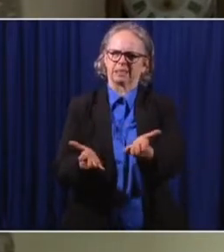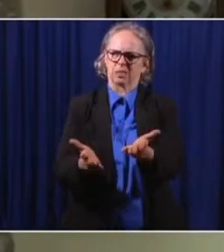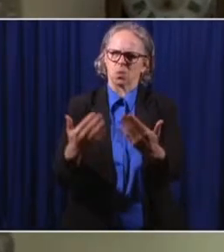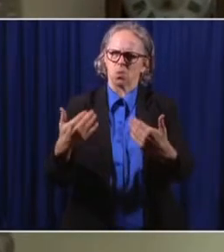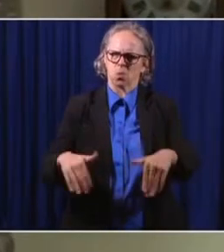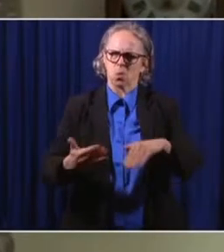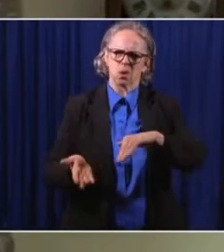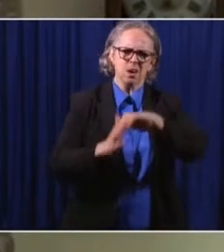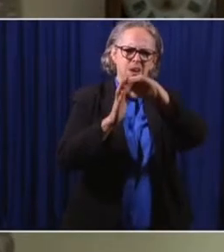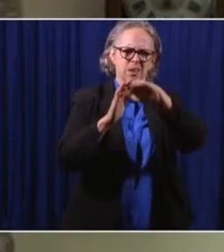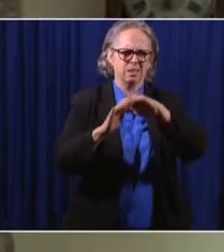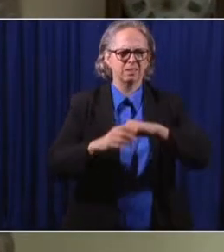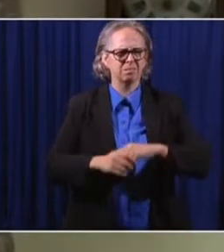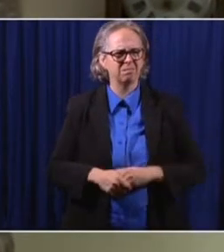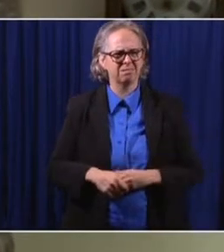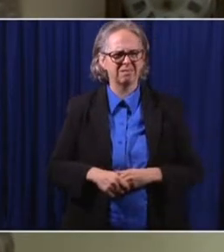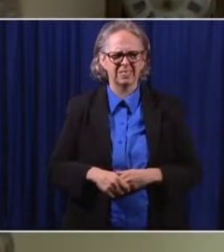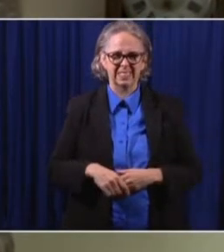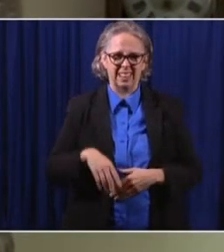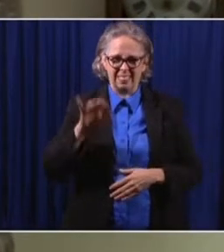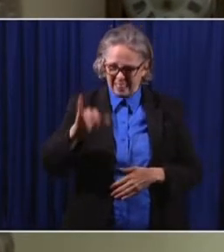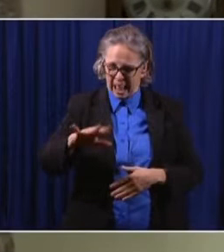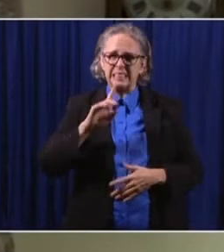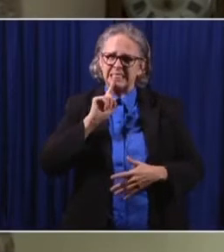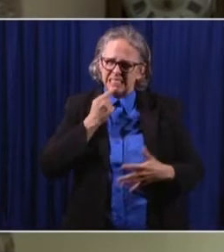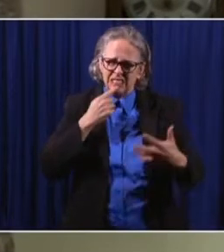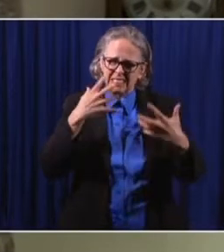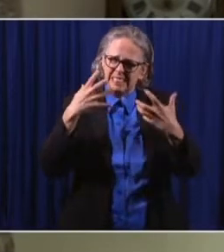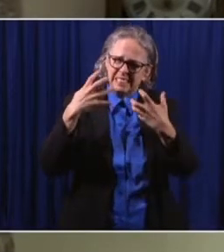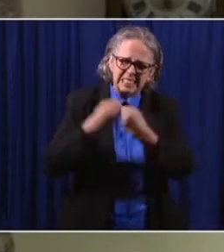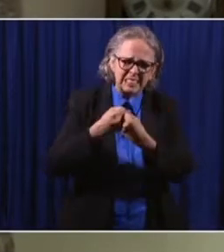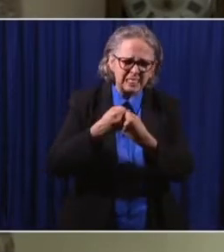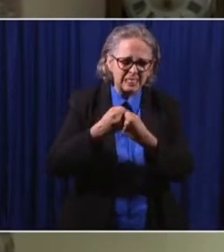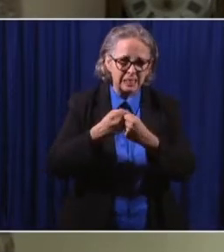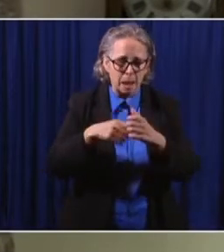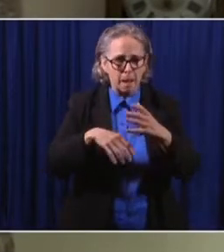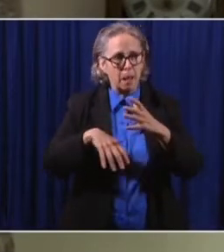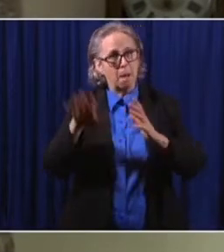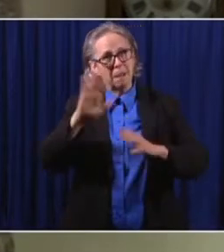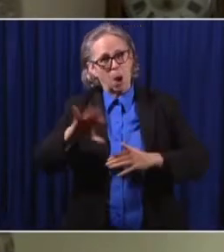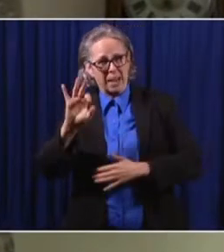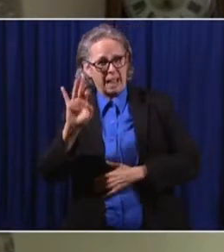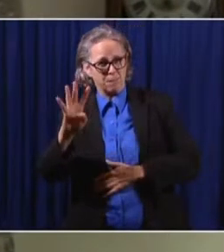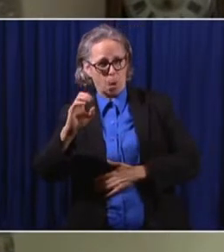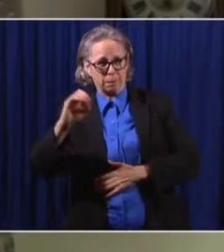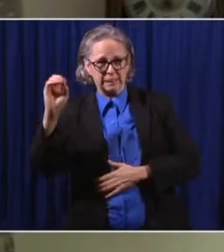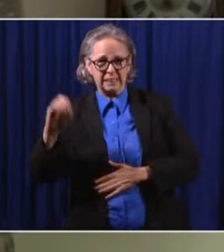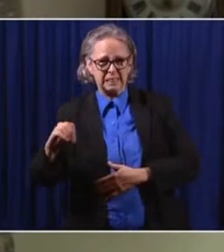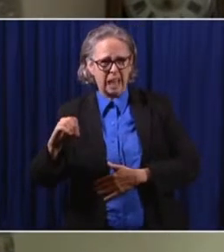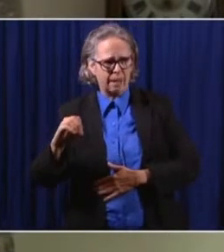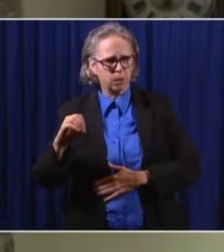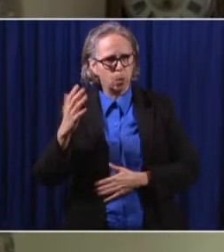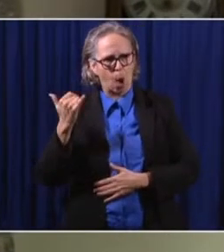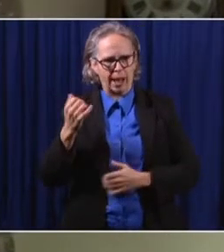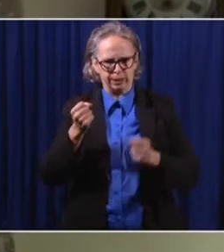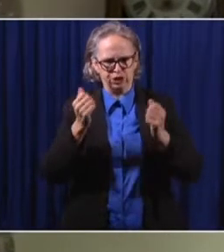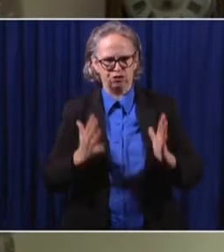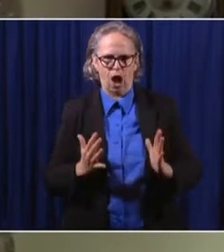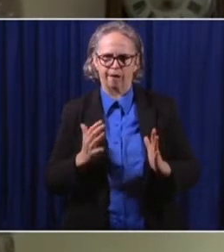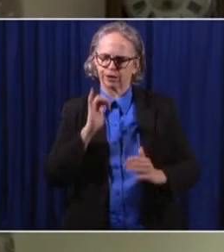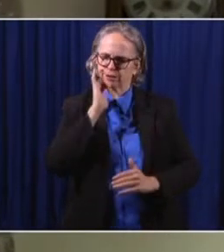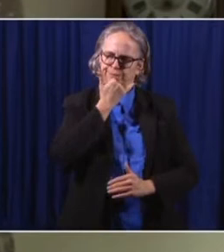crashes in the country are due to driver error. So obviously, the vast majority of these are preventable.